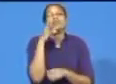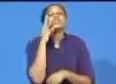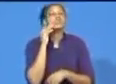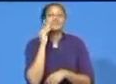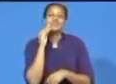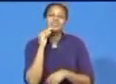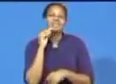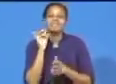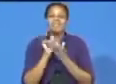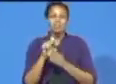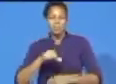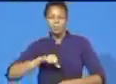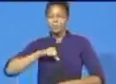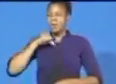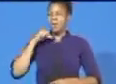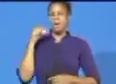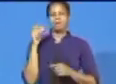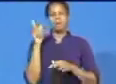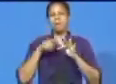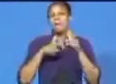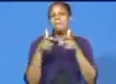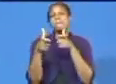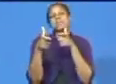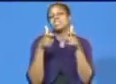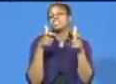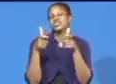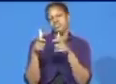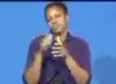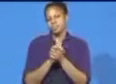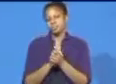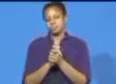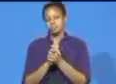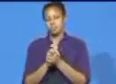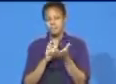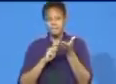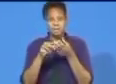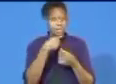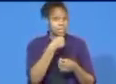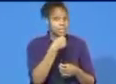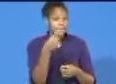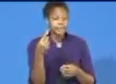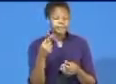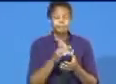greatness can't handle. So the text says,